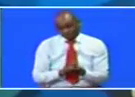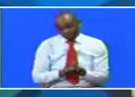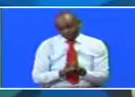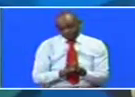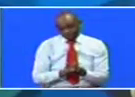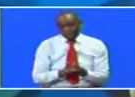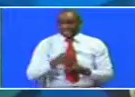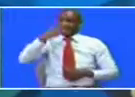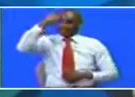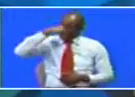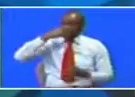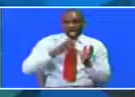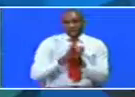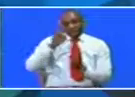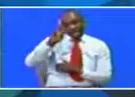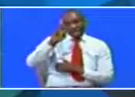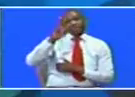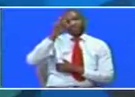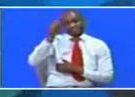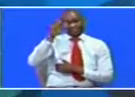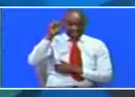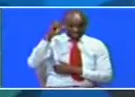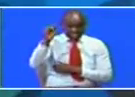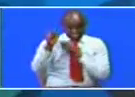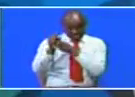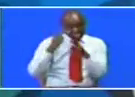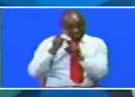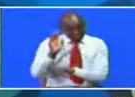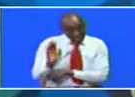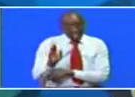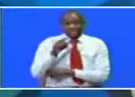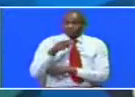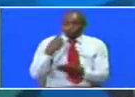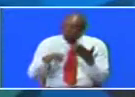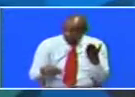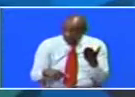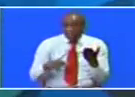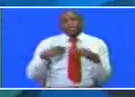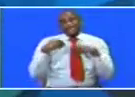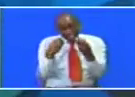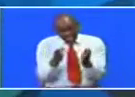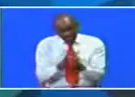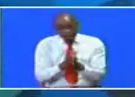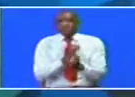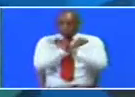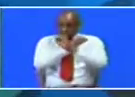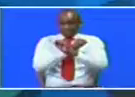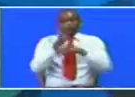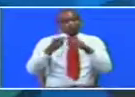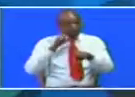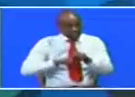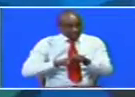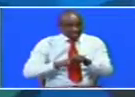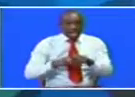The vaccine known as RTSS is the most advanced and has been shown to provide partial protection